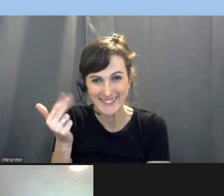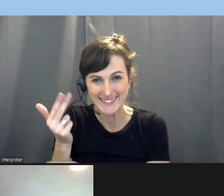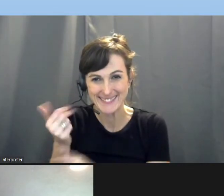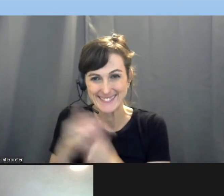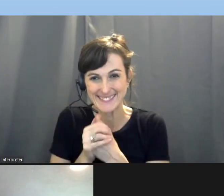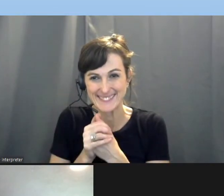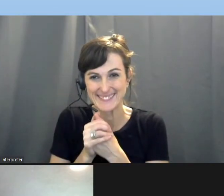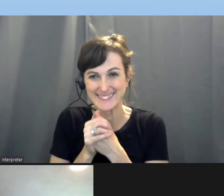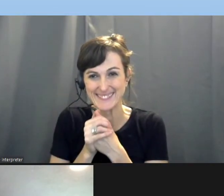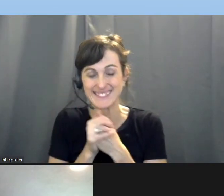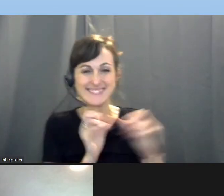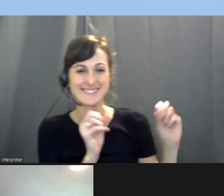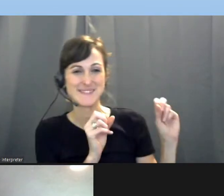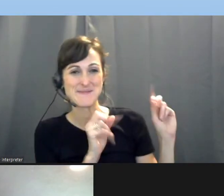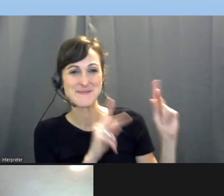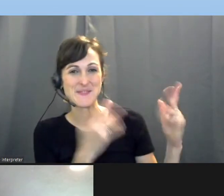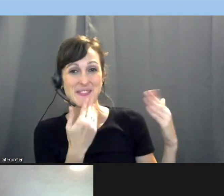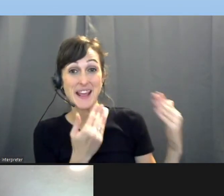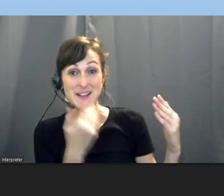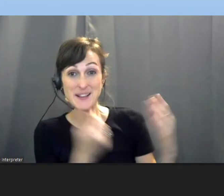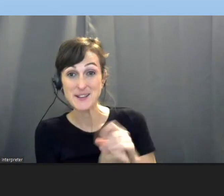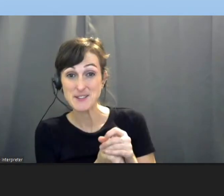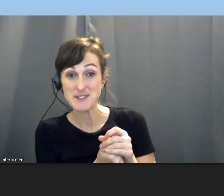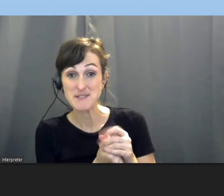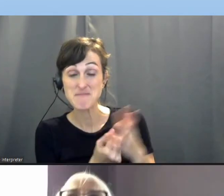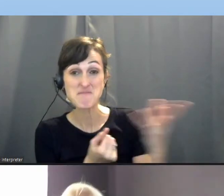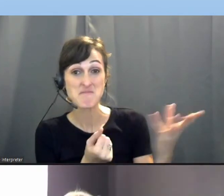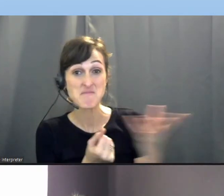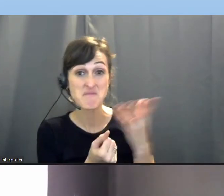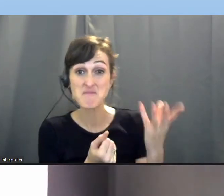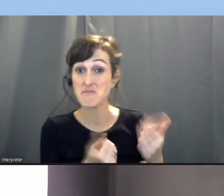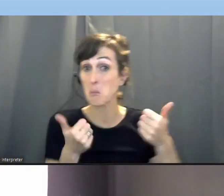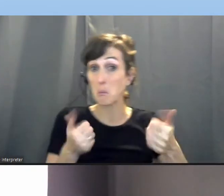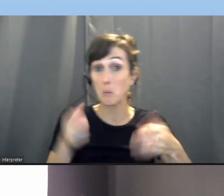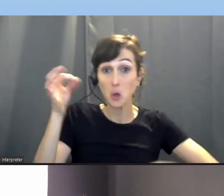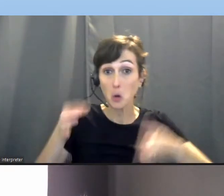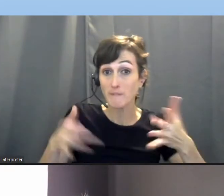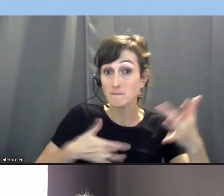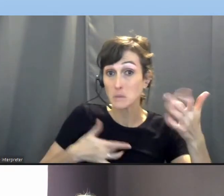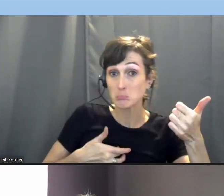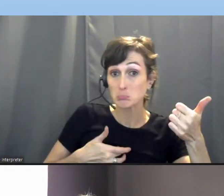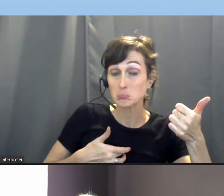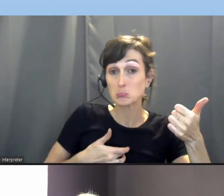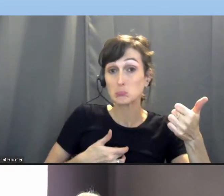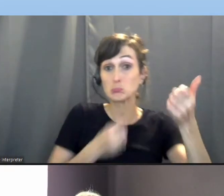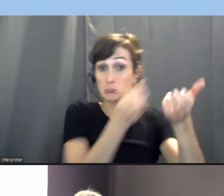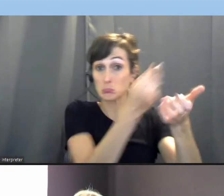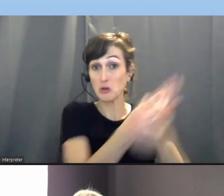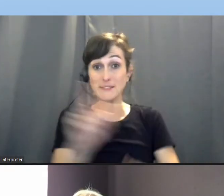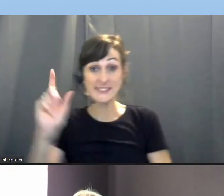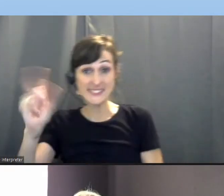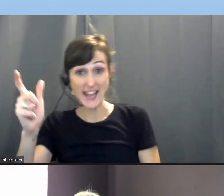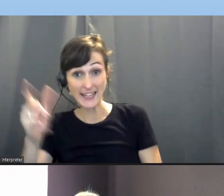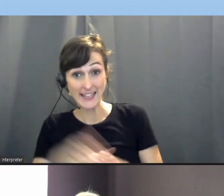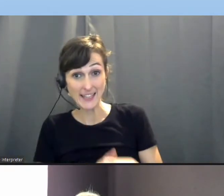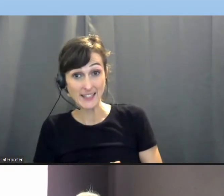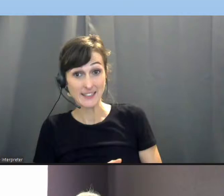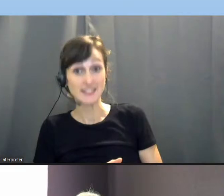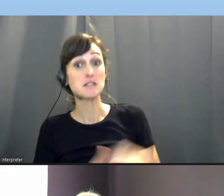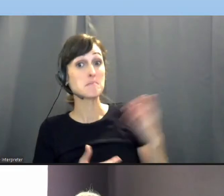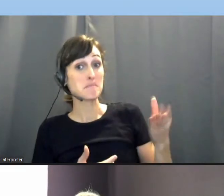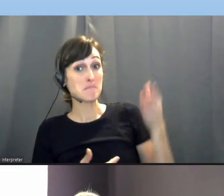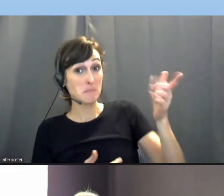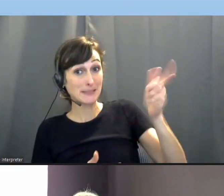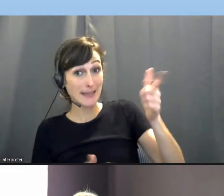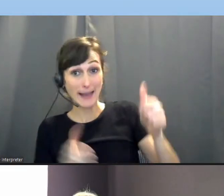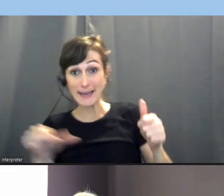right? Okay, thank you. Is there, what's the pleasure of the court? Move to approve. Second. Motion been made and second.